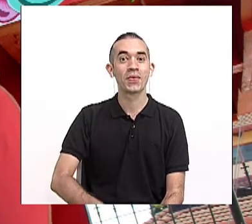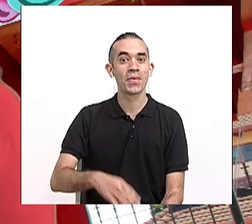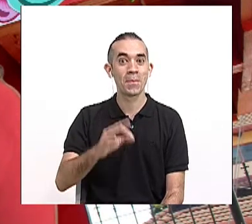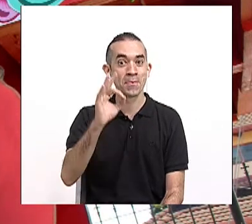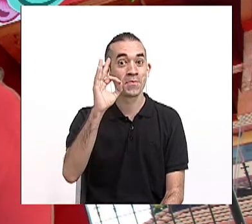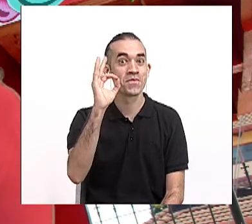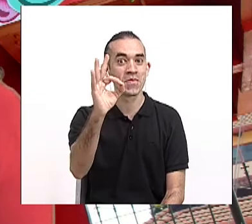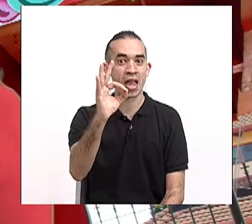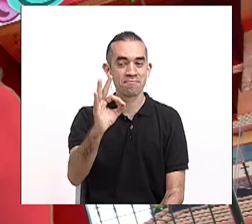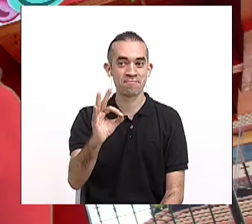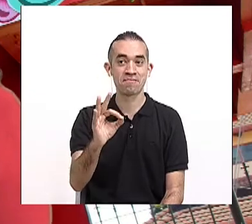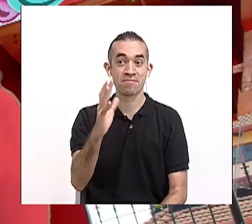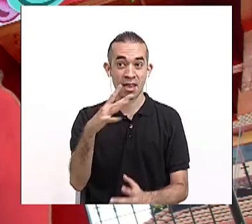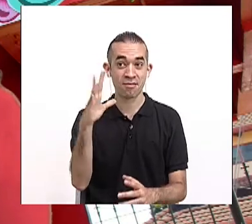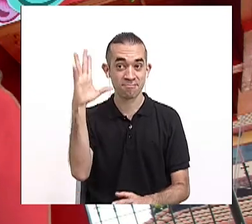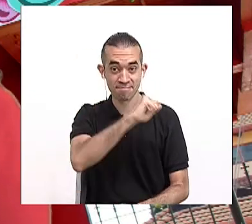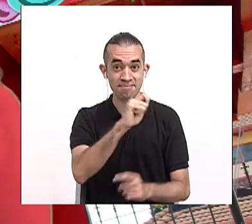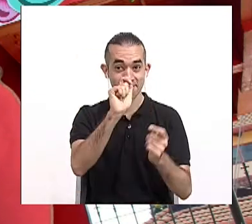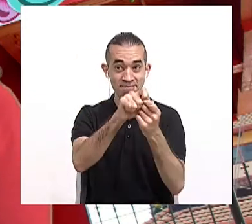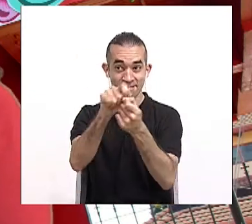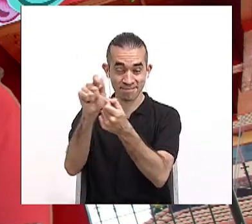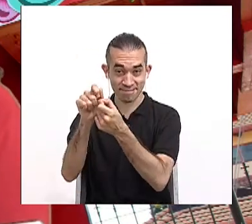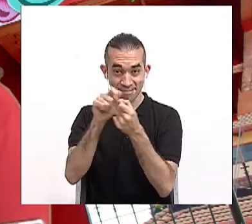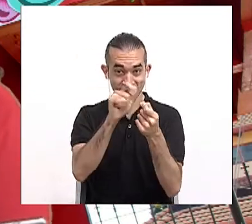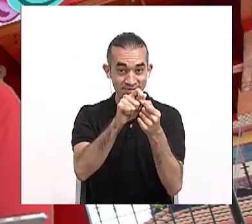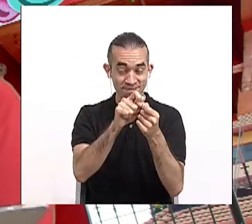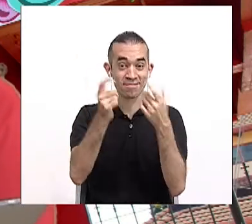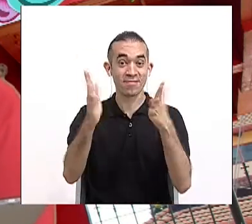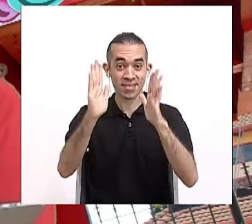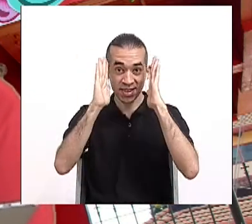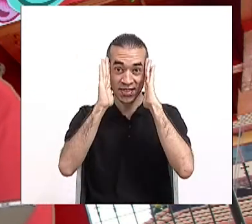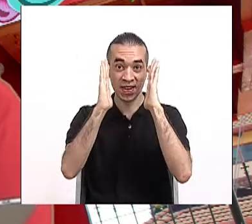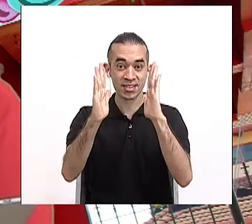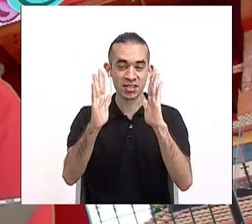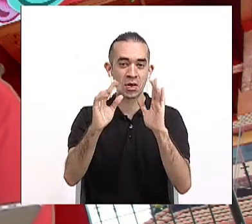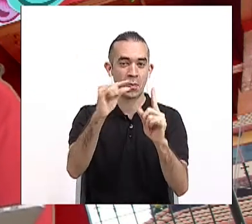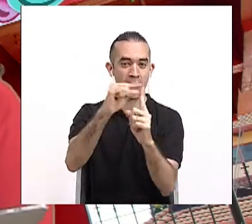parades, as well as religious and secular celebrations.